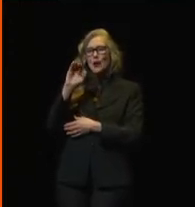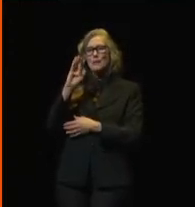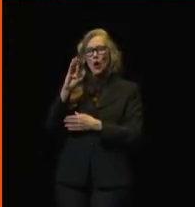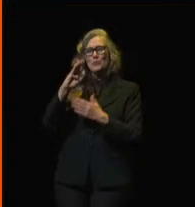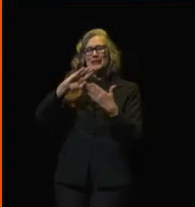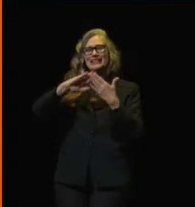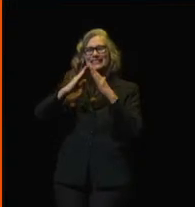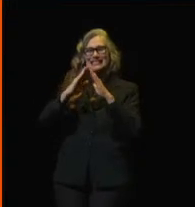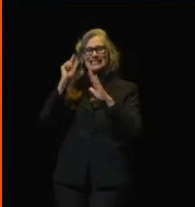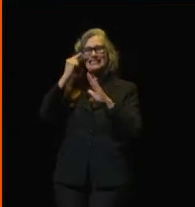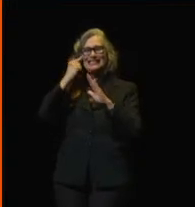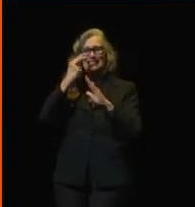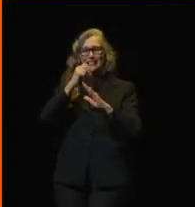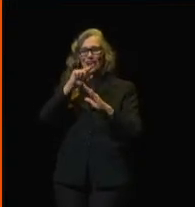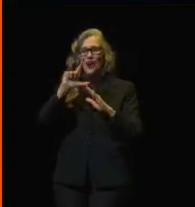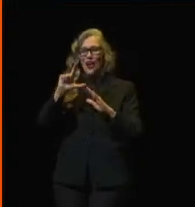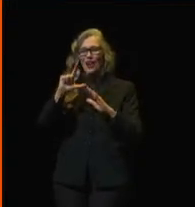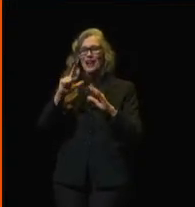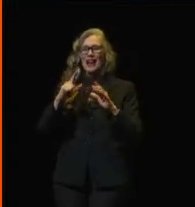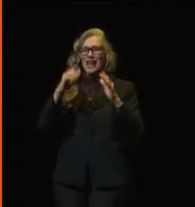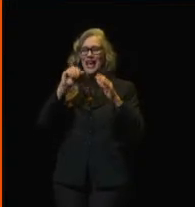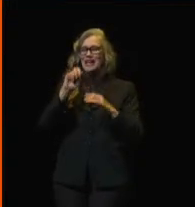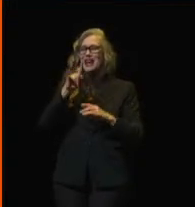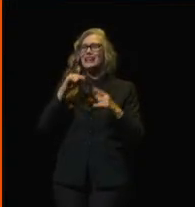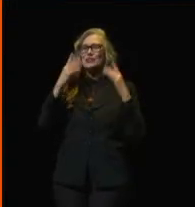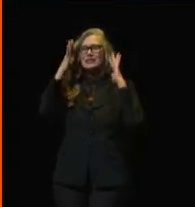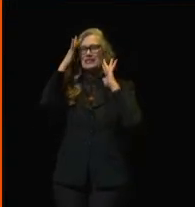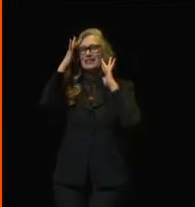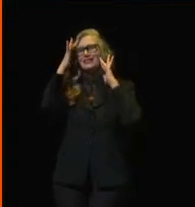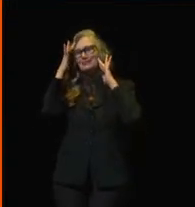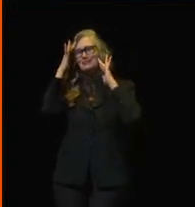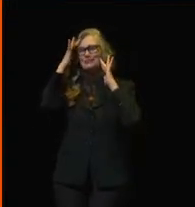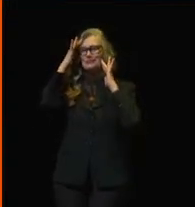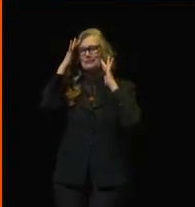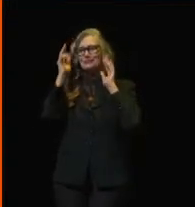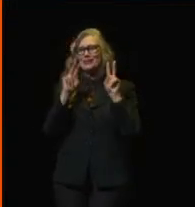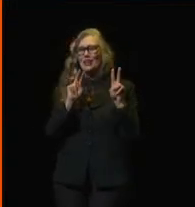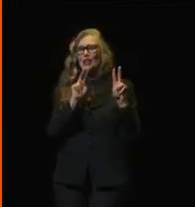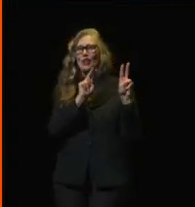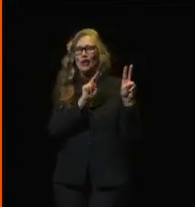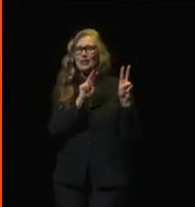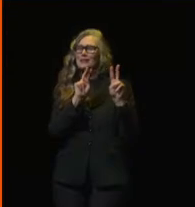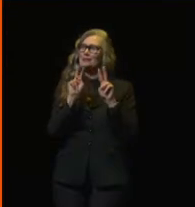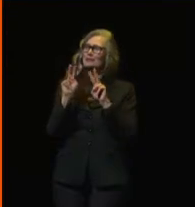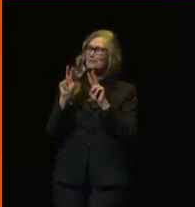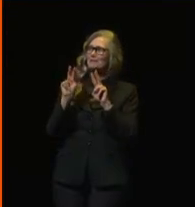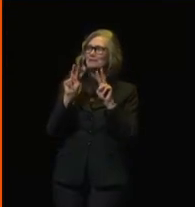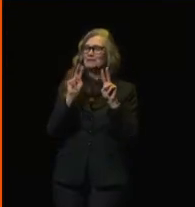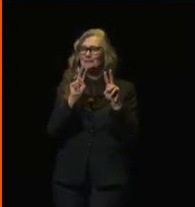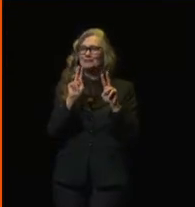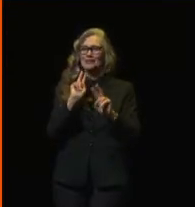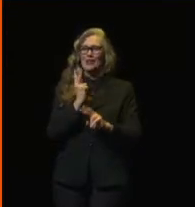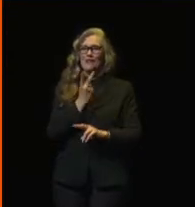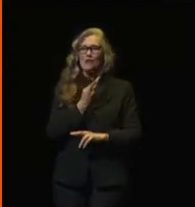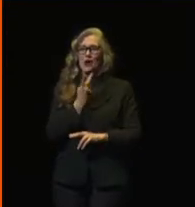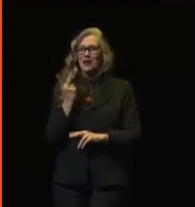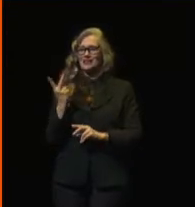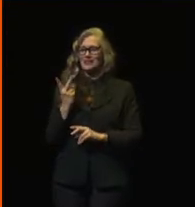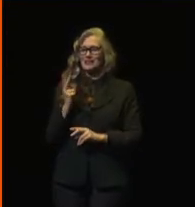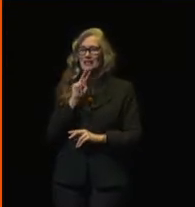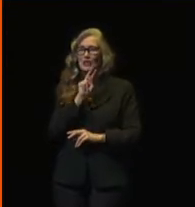still angle his head slightly and look from one of us to the other.